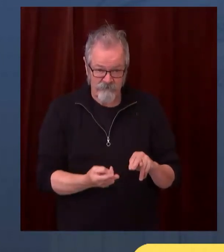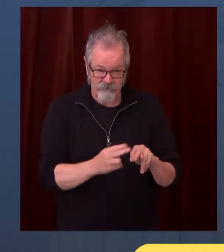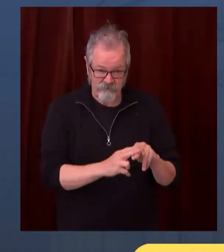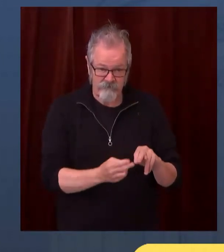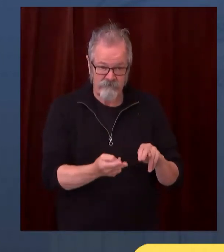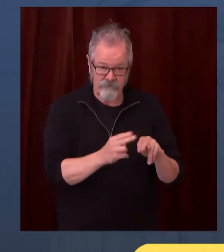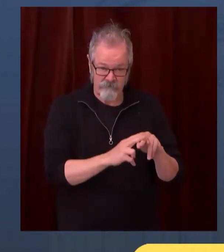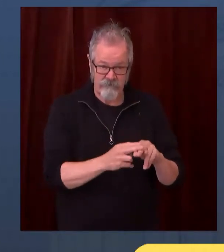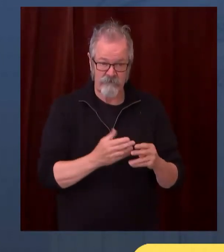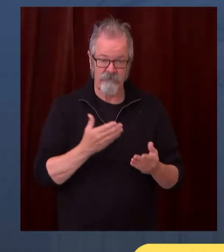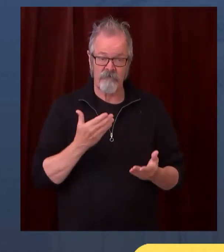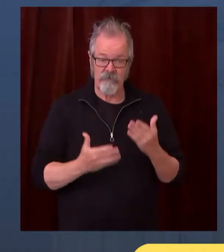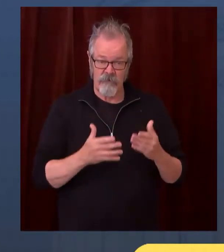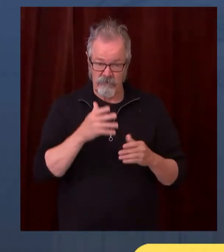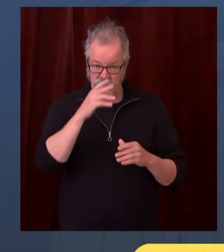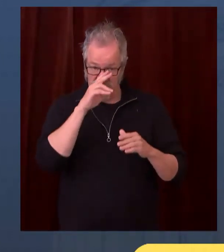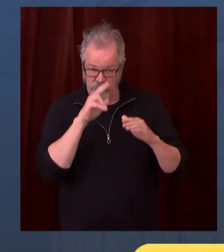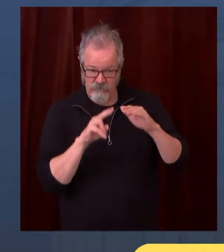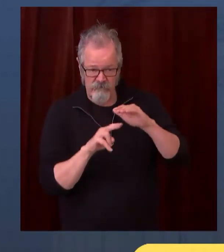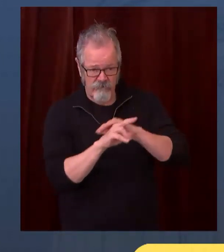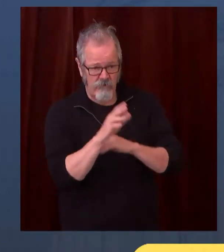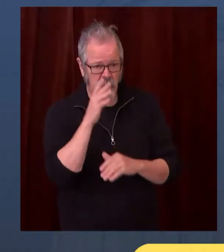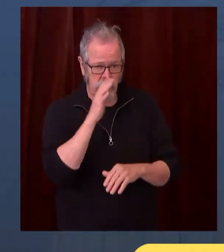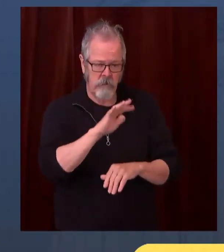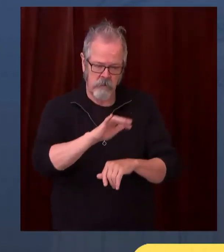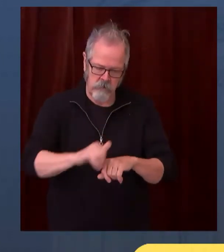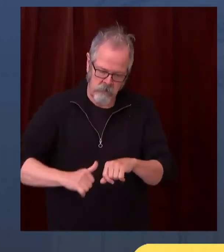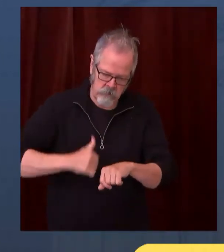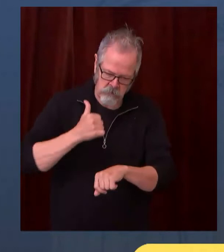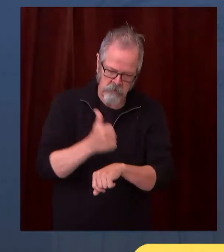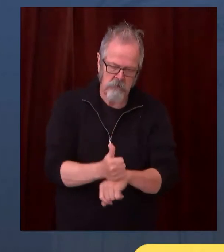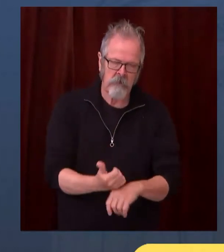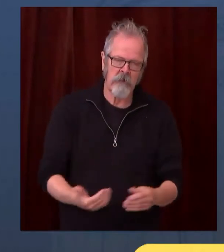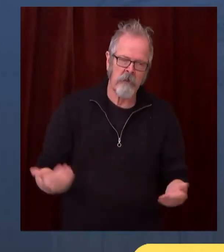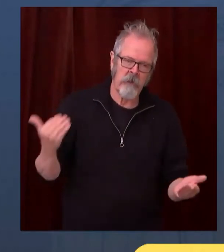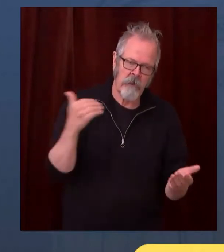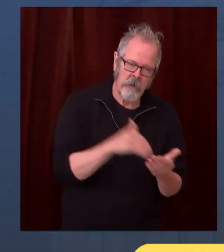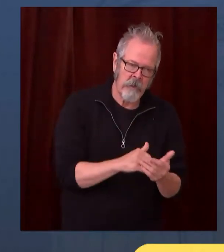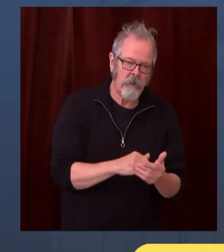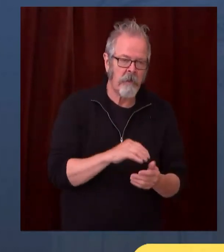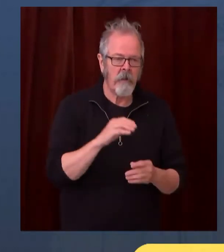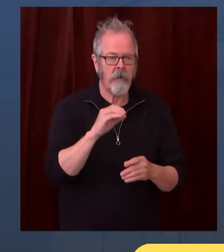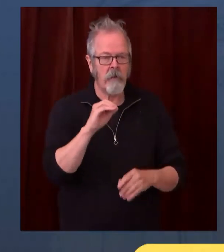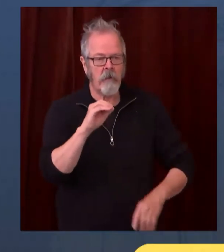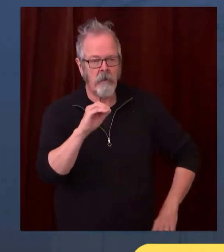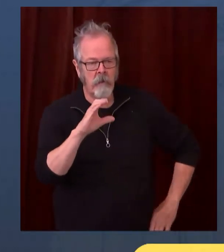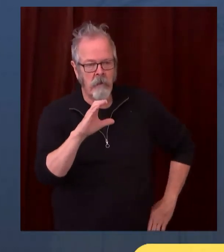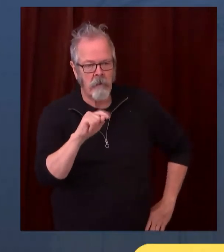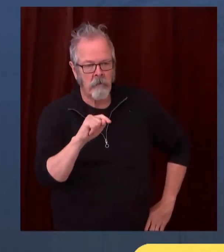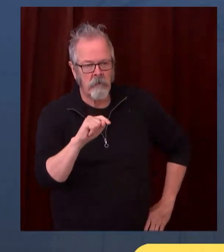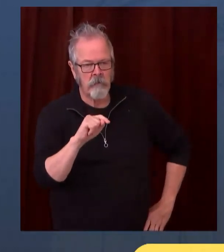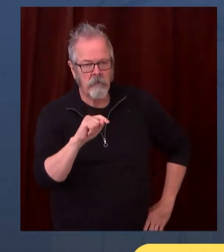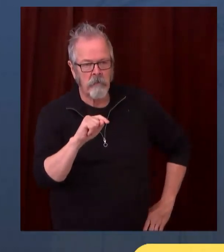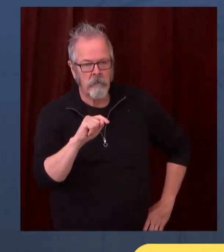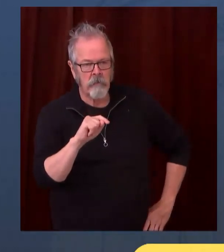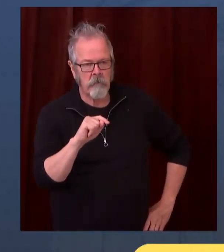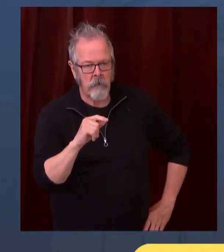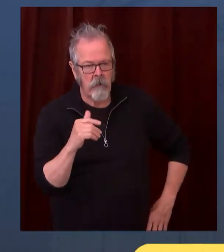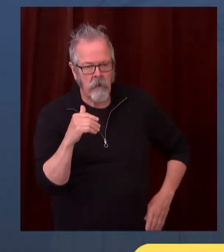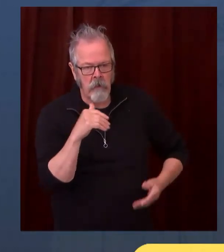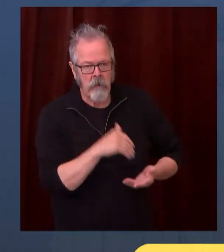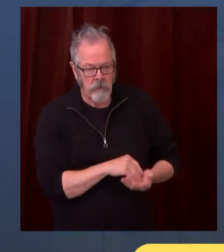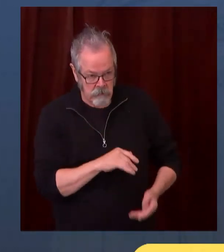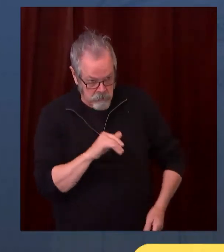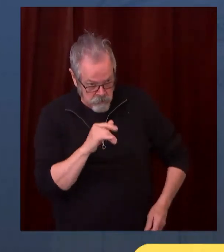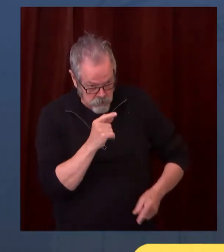going to ultimately, in a few months, going to have to reimpose some of the closures we had in the spring? I certainly hope not, and I certainly hope that